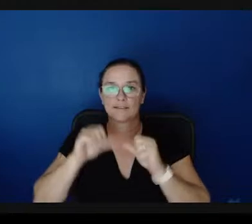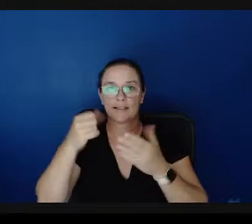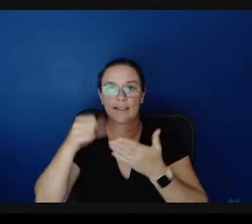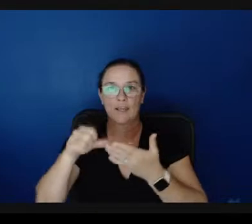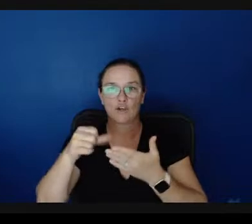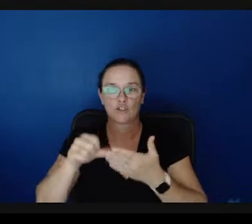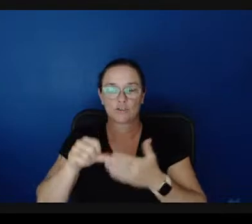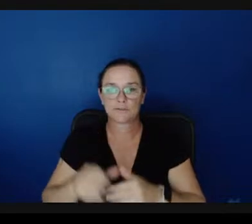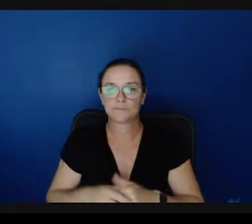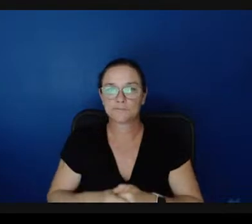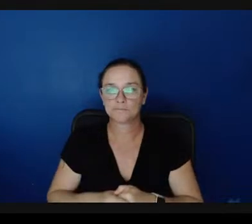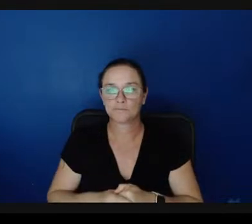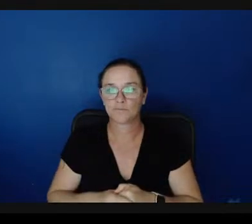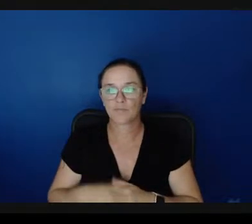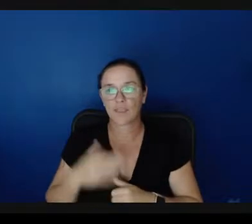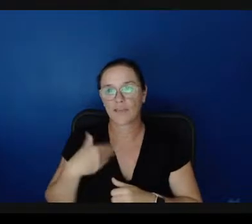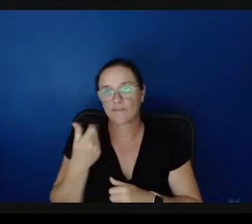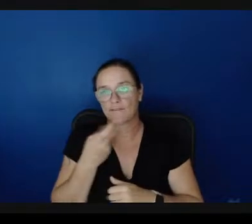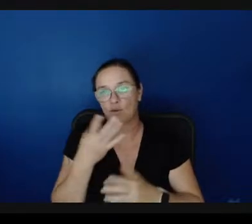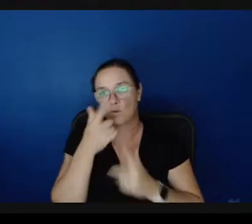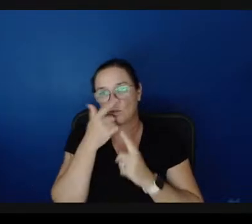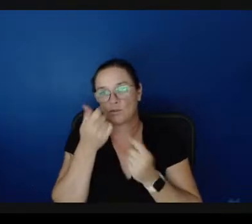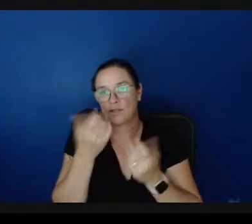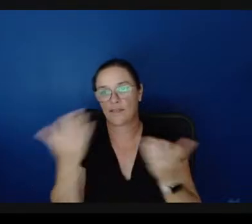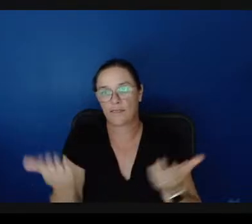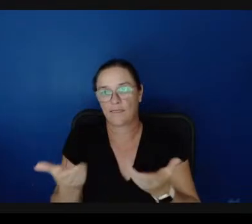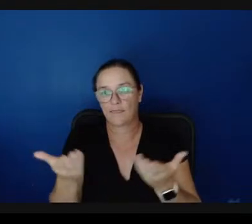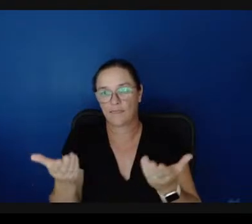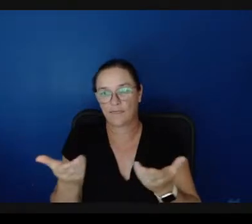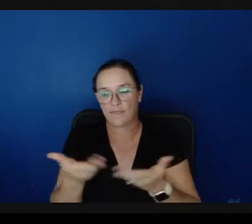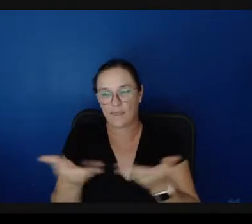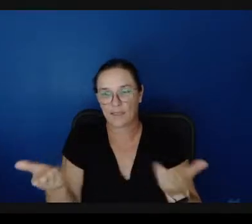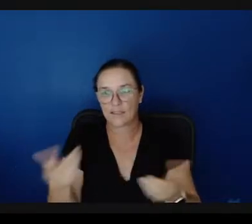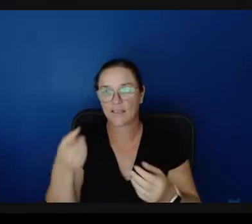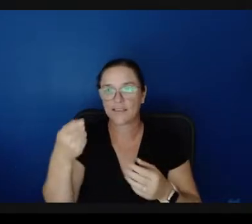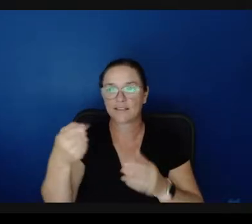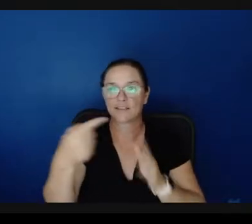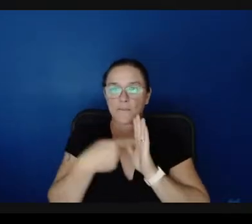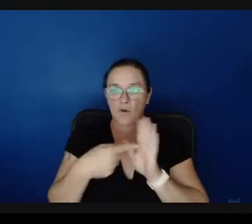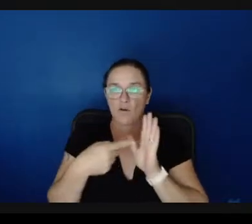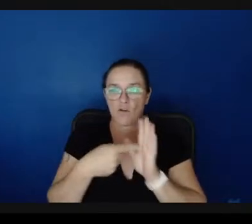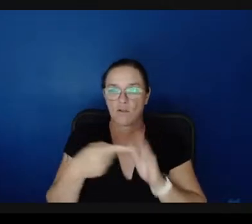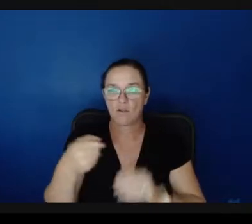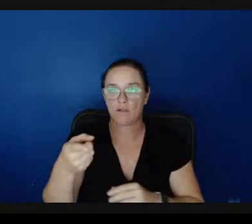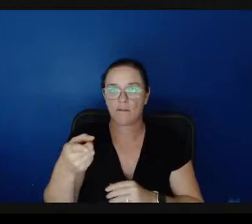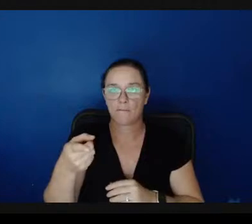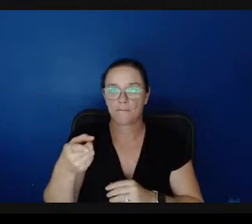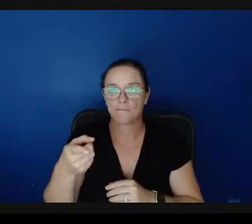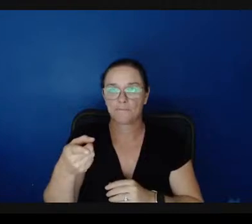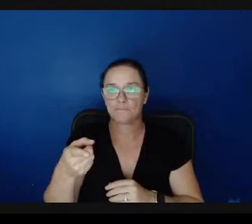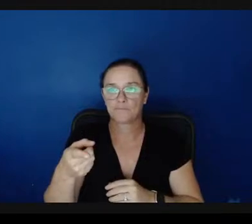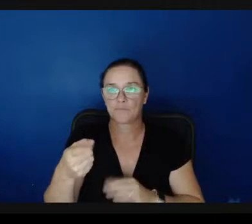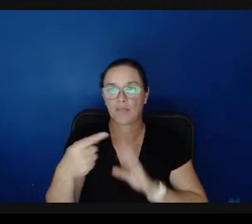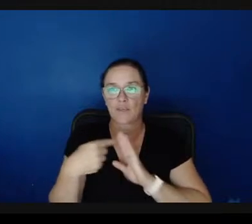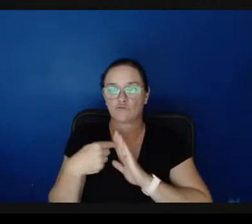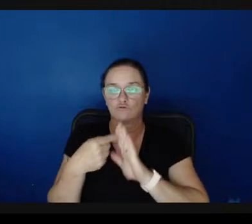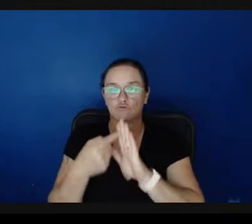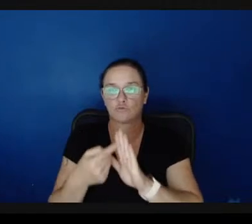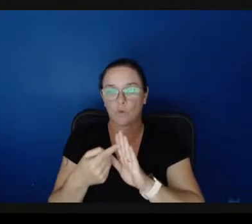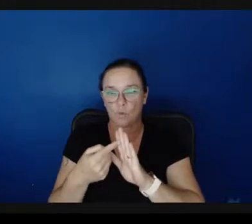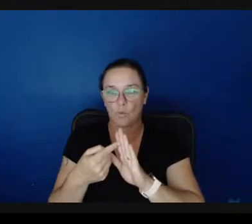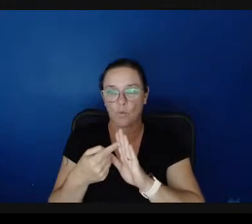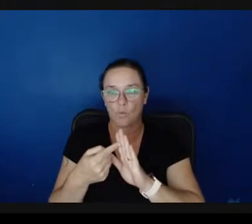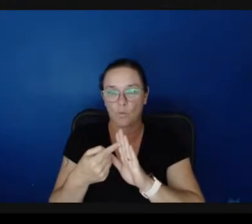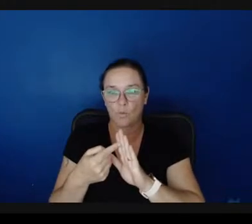And there's a few interesting things in here, and it really comes down to this model they propose right here. They say that their